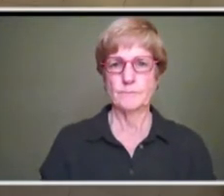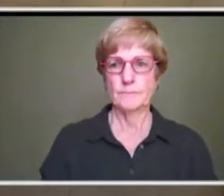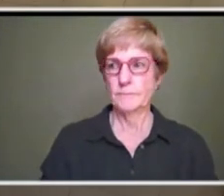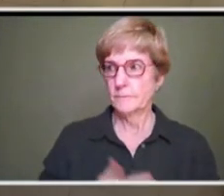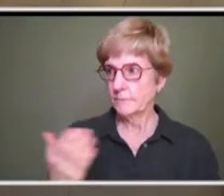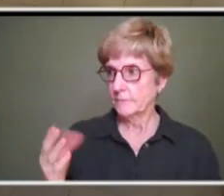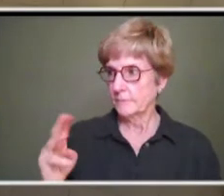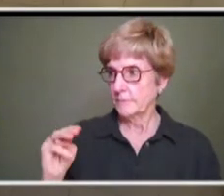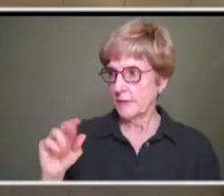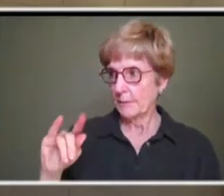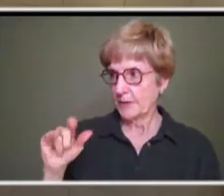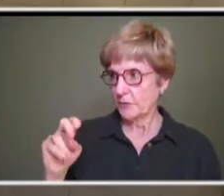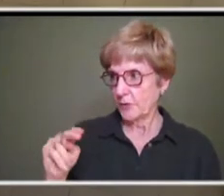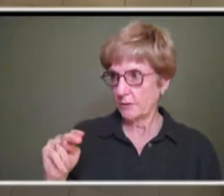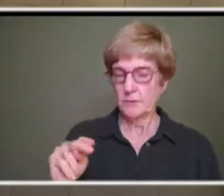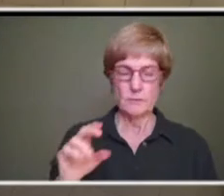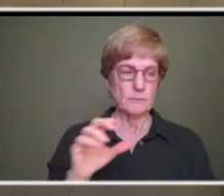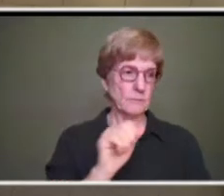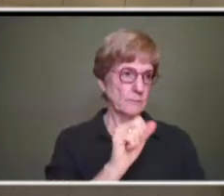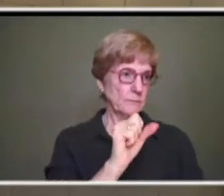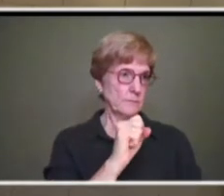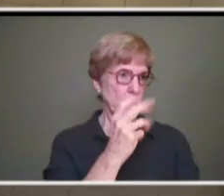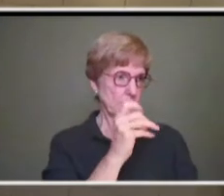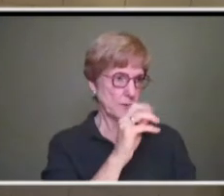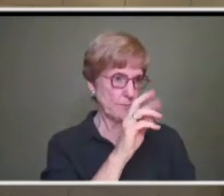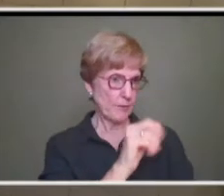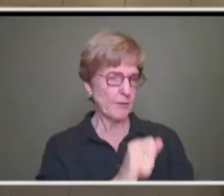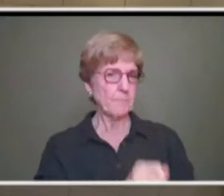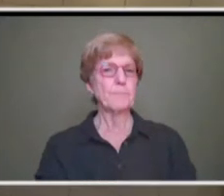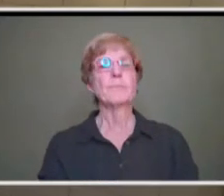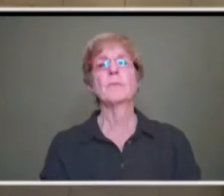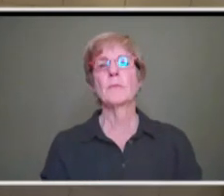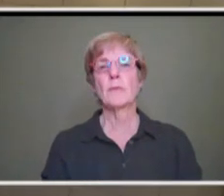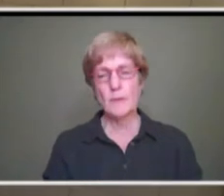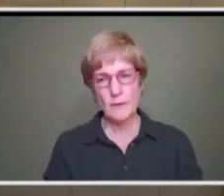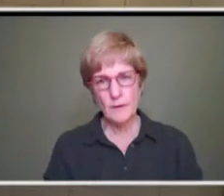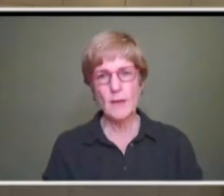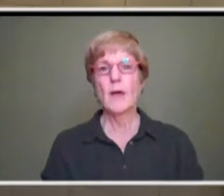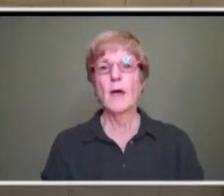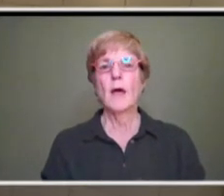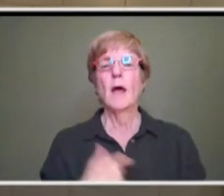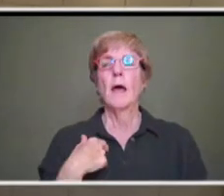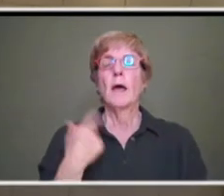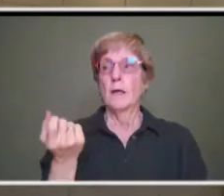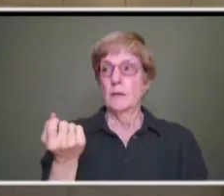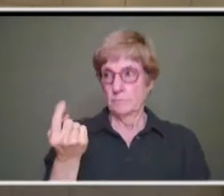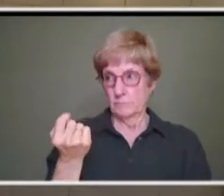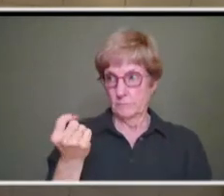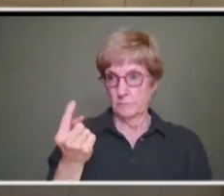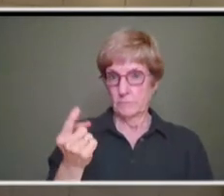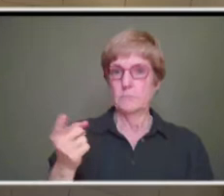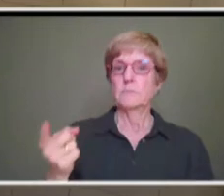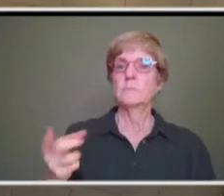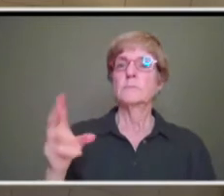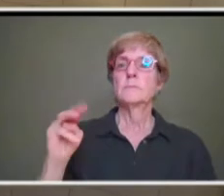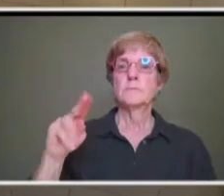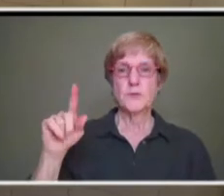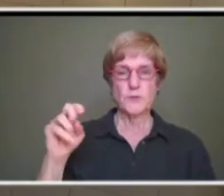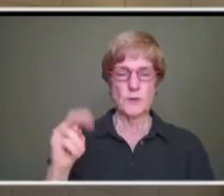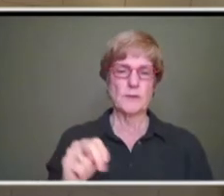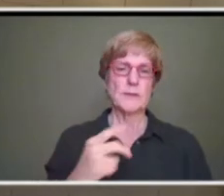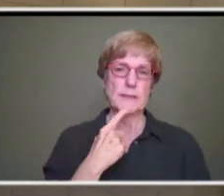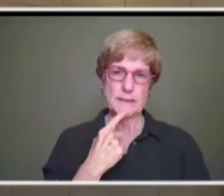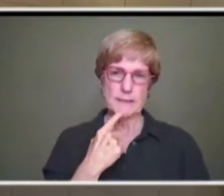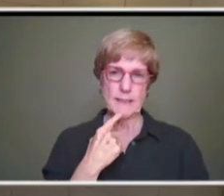yes thank you Mr mirror yes so I hear what Miss Johnson is saying she's